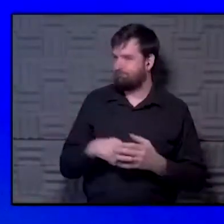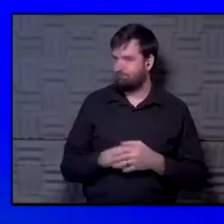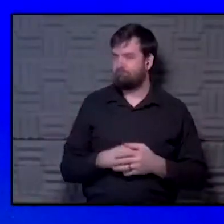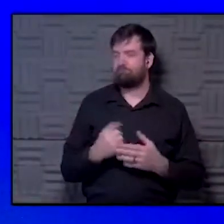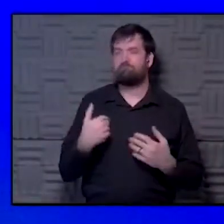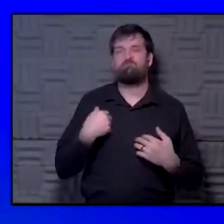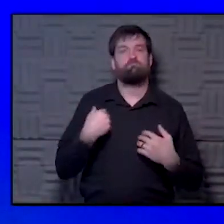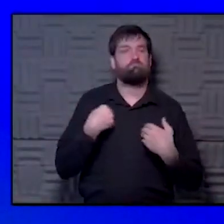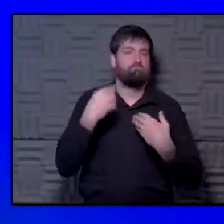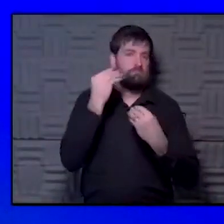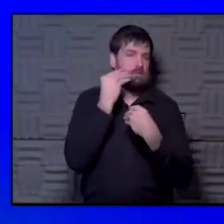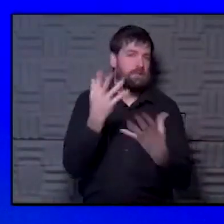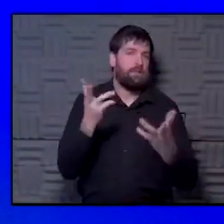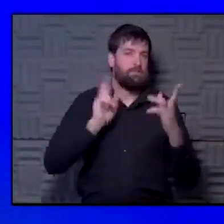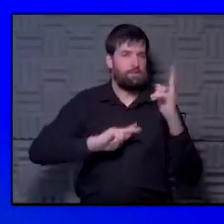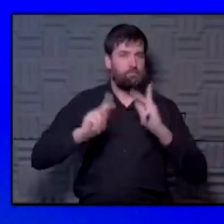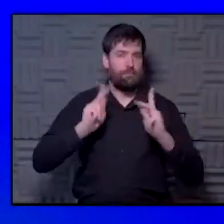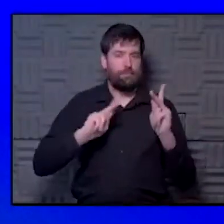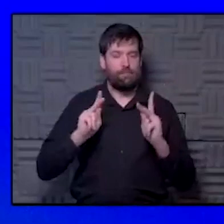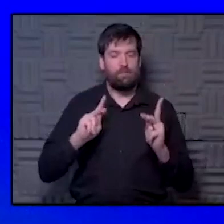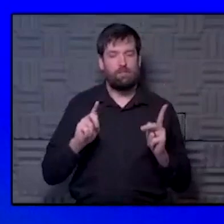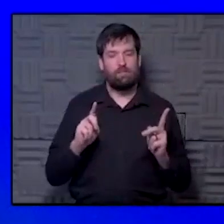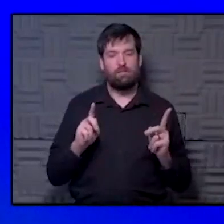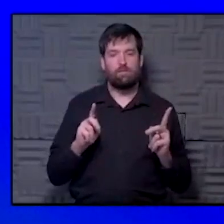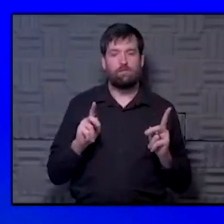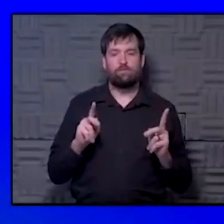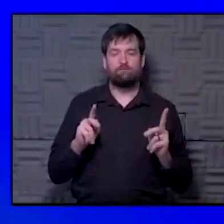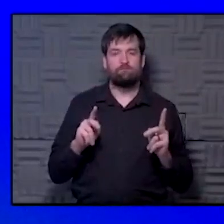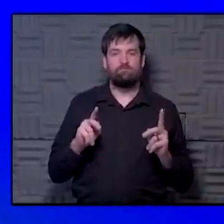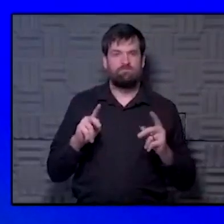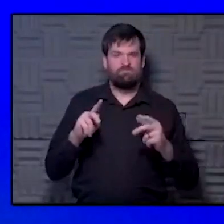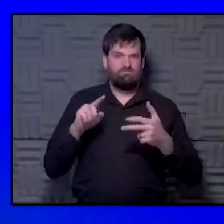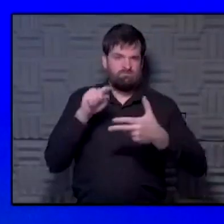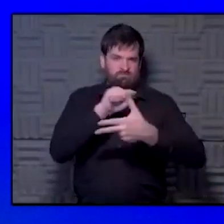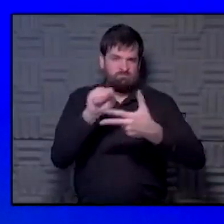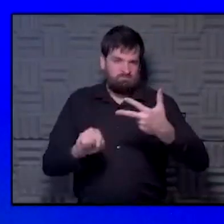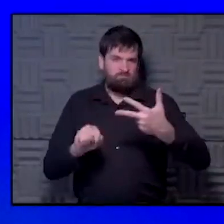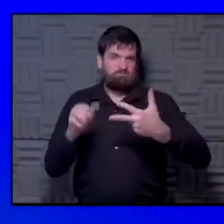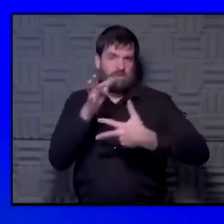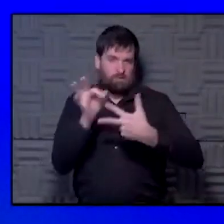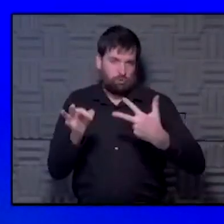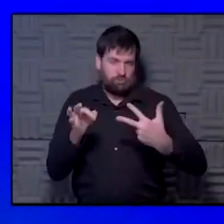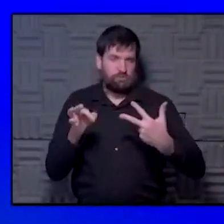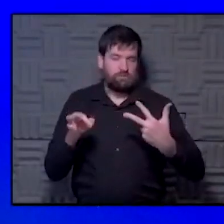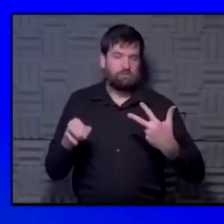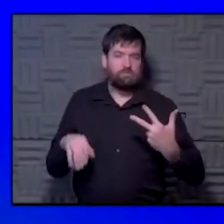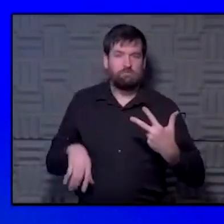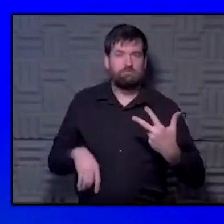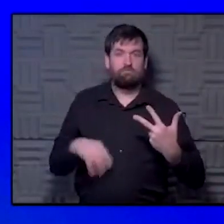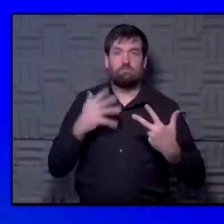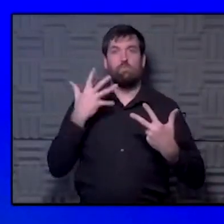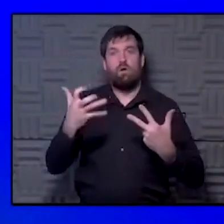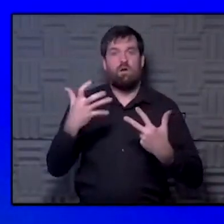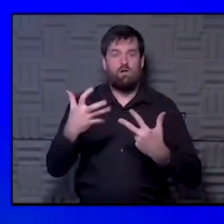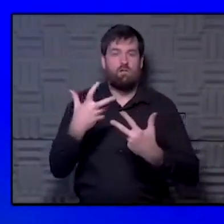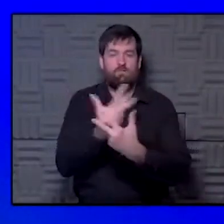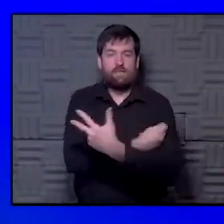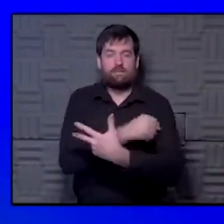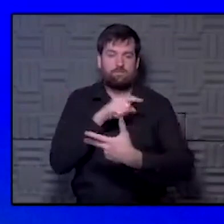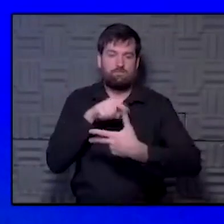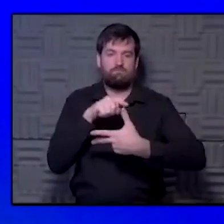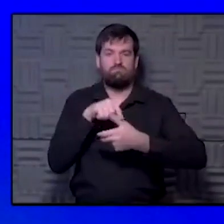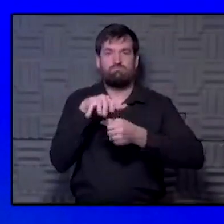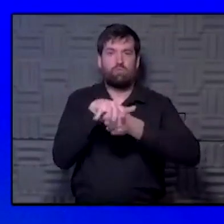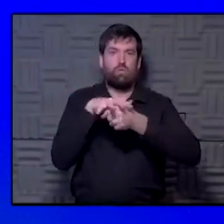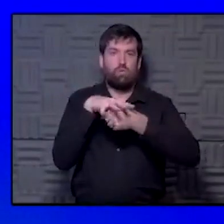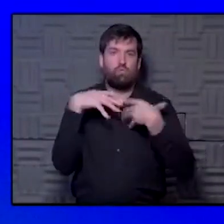been telling people, I think there's really the three ways that you can go about to really, if you want to get the vaccine. That's number one, your